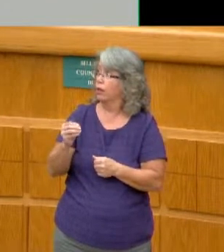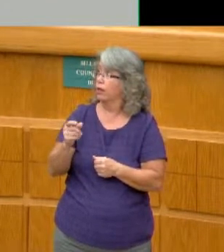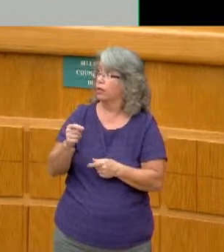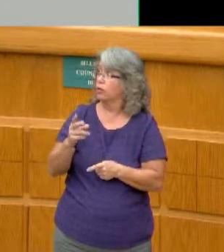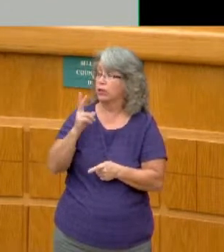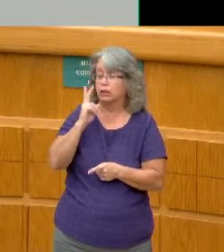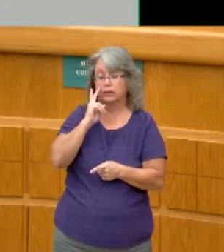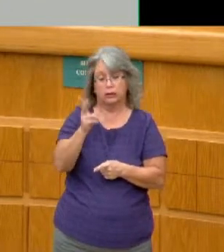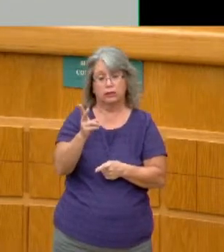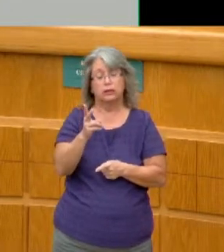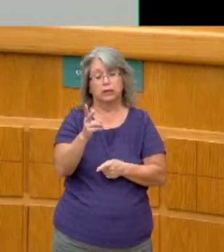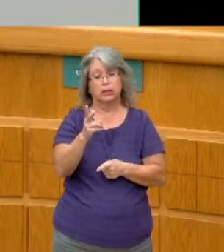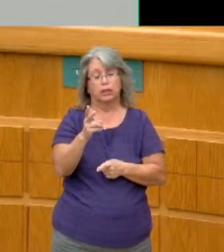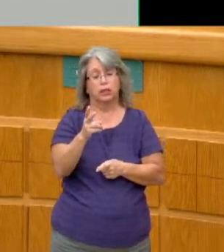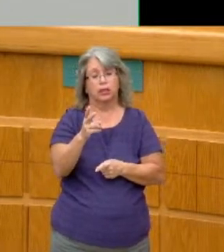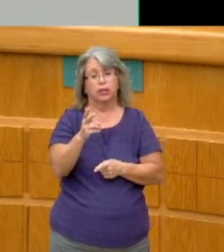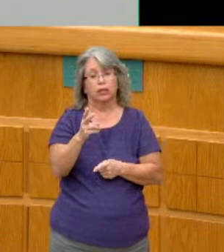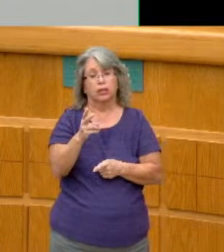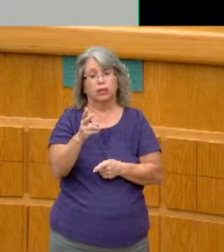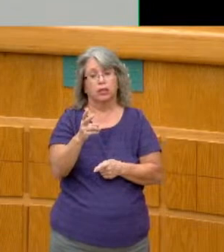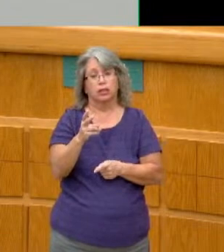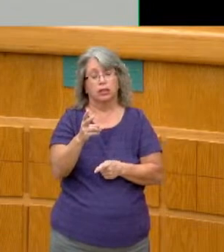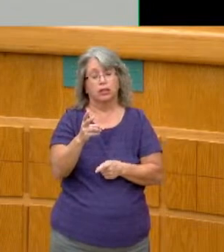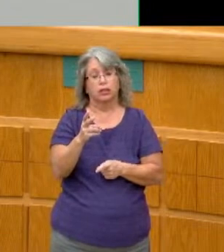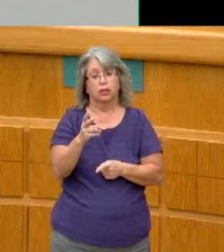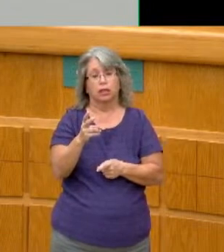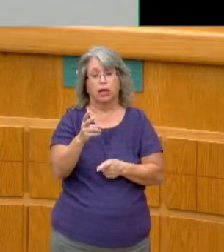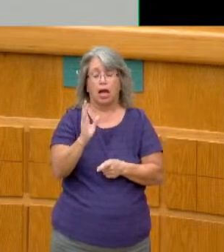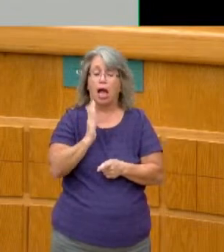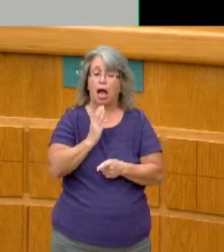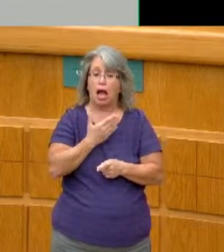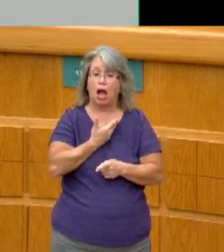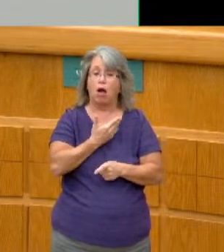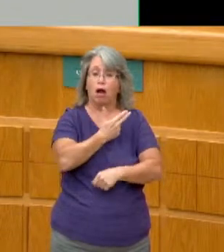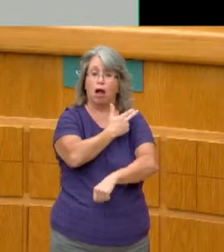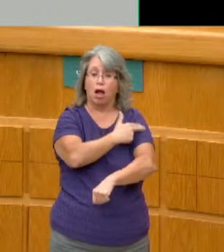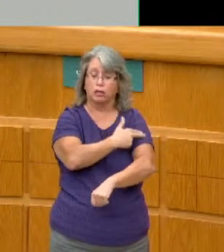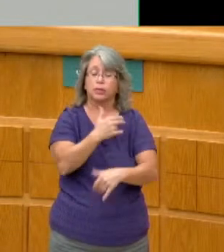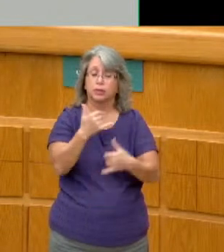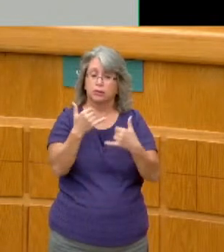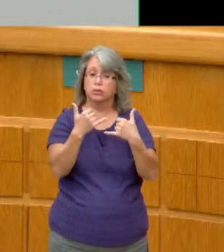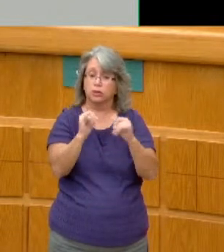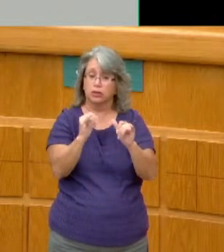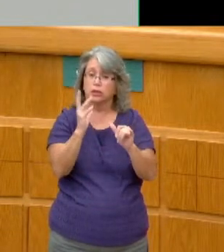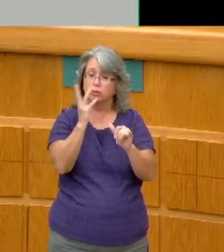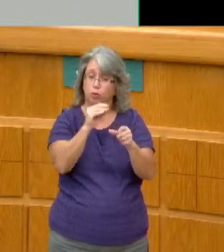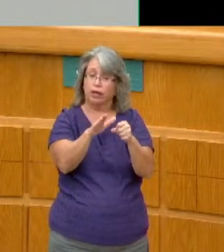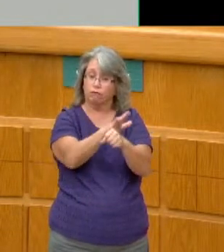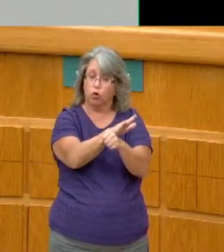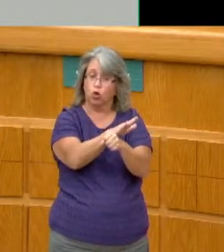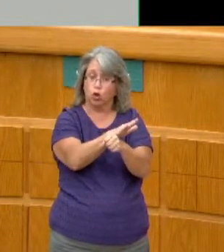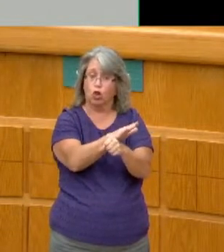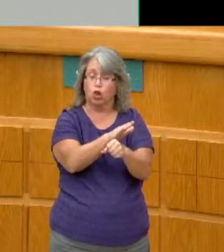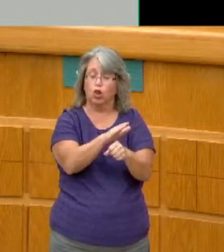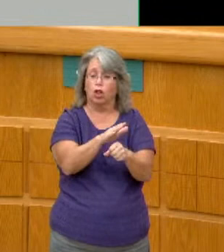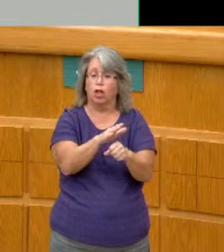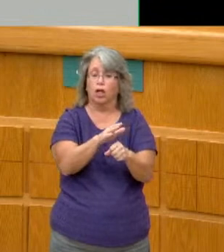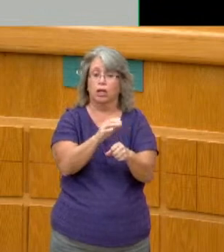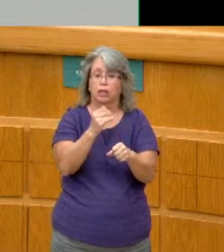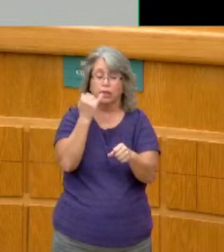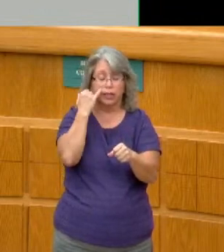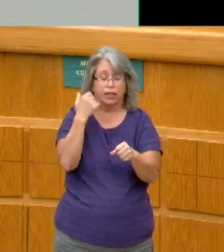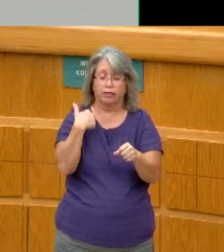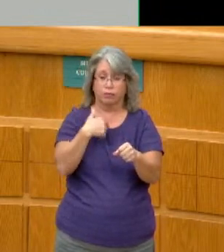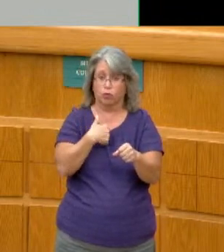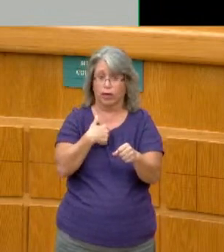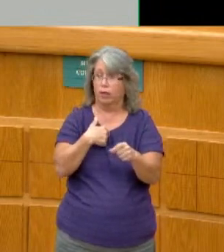we have very few empty beds in the hospitals right now that have people to staff them. So if we went this much higher, for sure, it